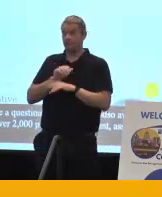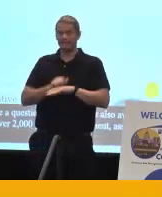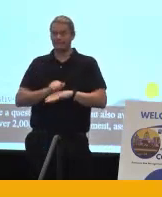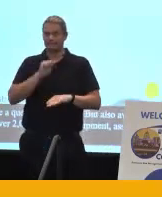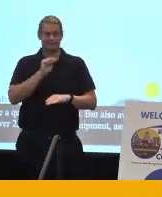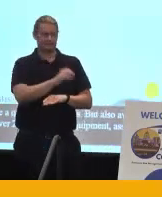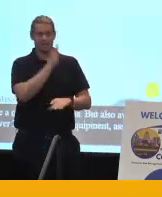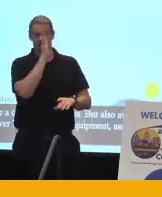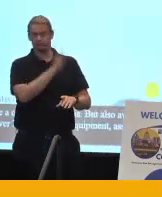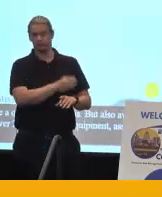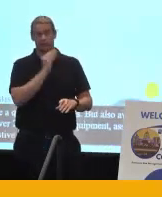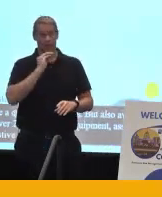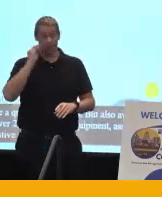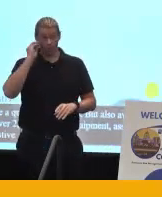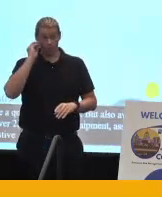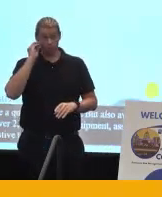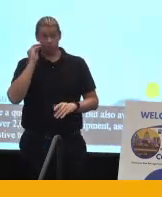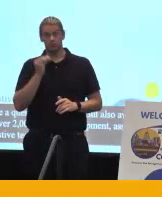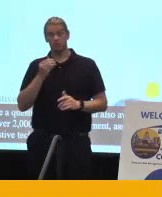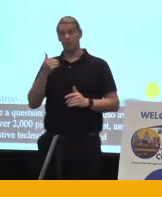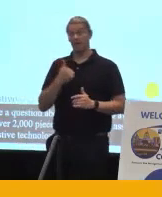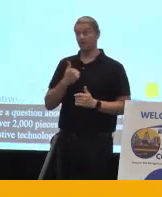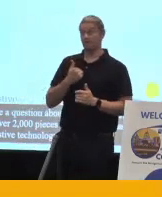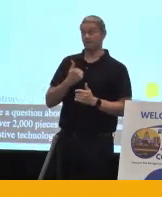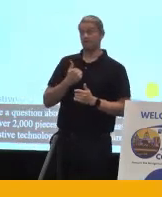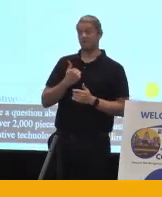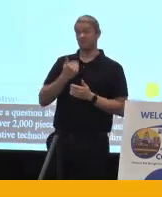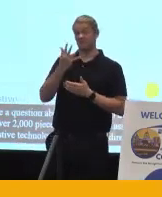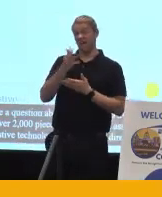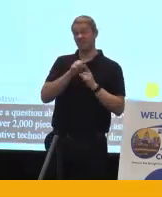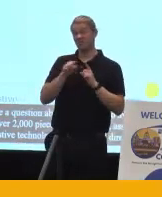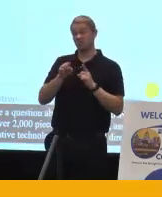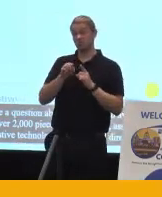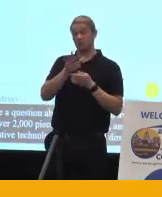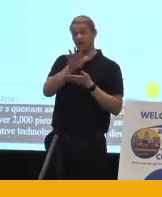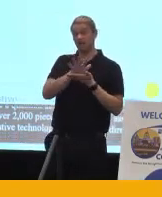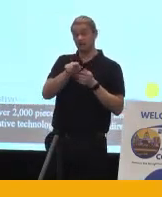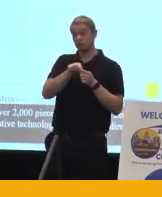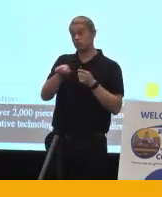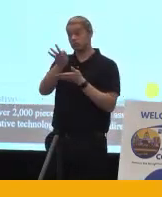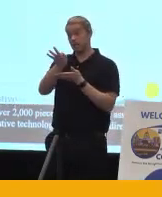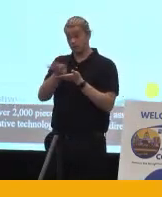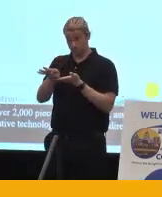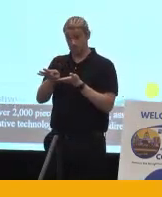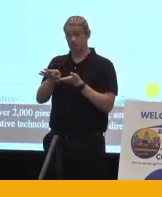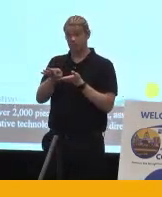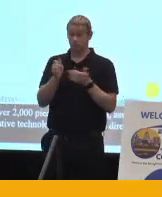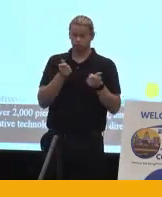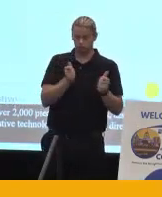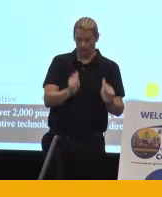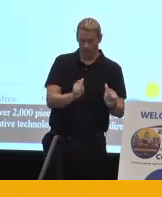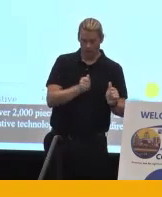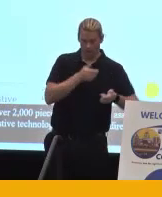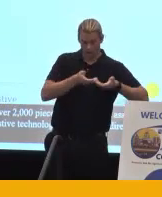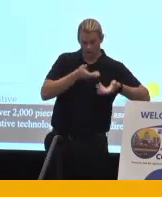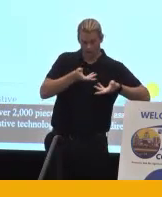their home. They can try it for a period of 5 or 9 weeks, depending upon the device. And then once they've completed their trial,